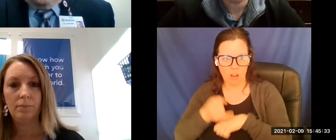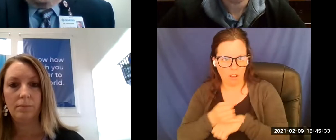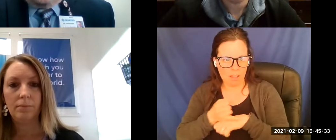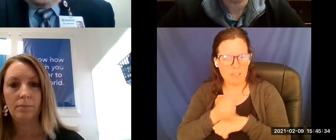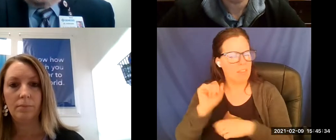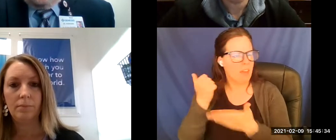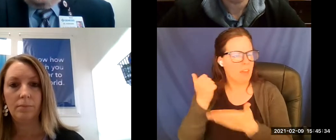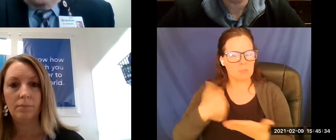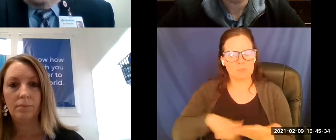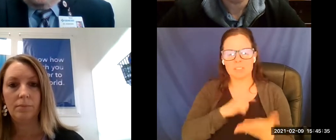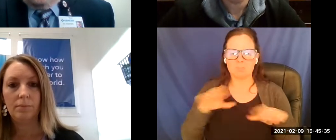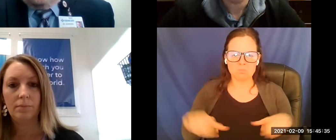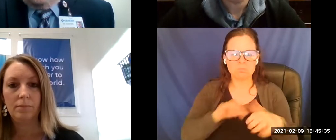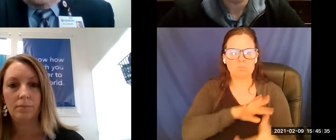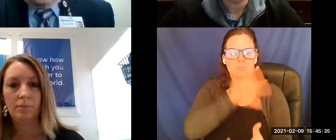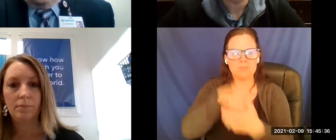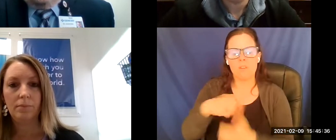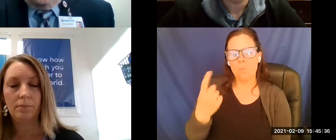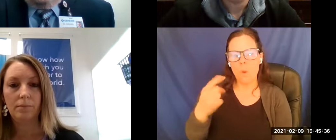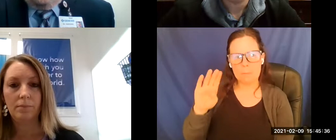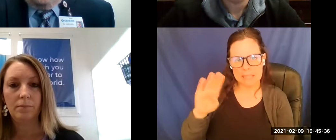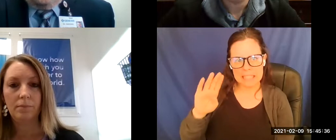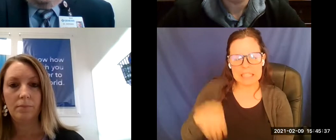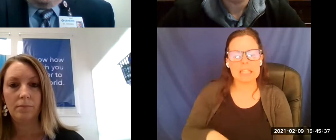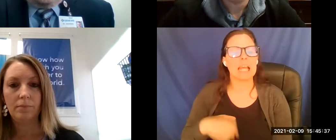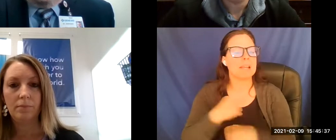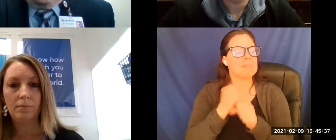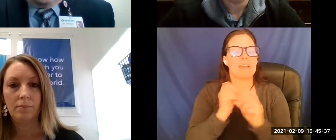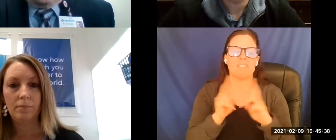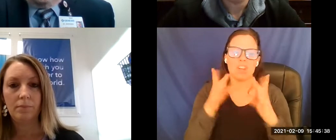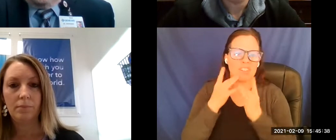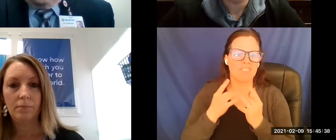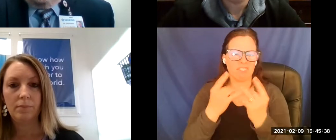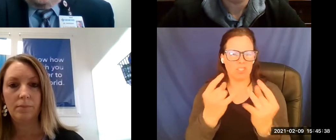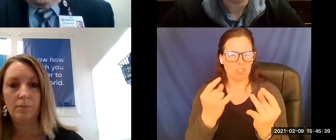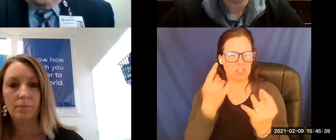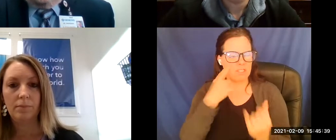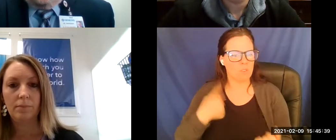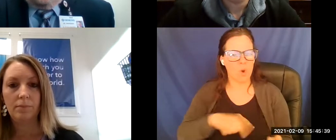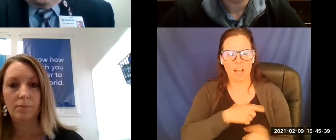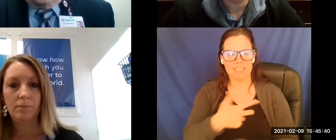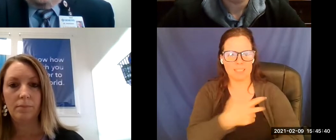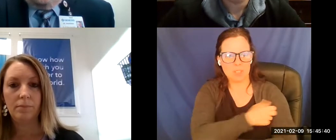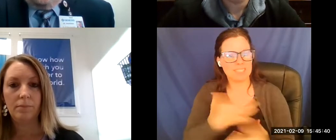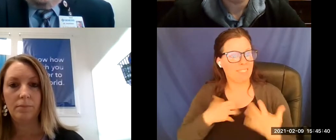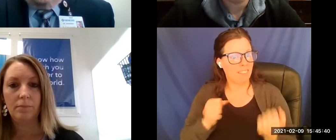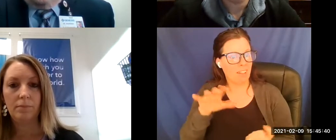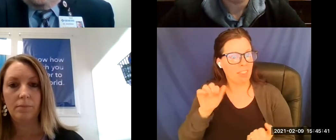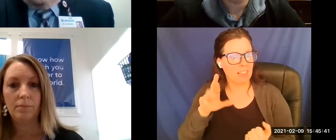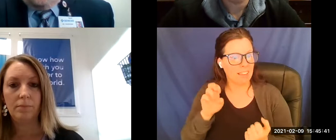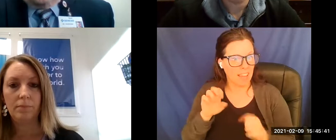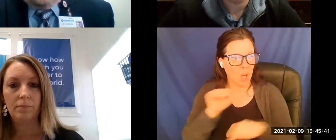actively participate in the 1B, and it also made it very efficient for us to immunize the healthcare workers in the 1A